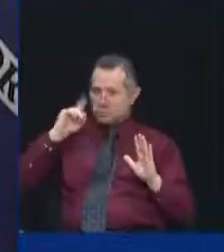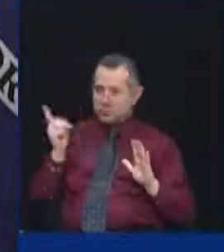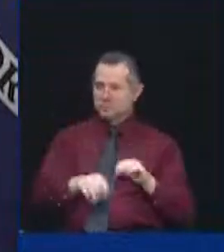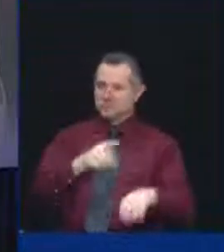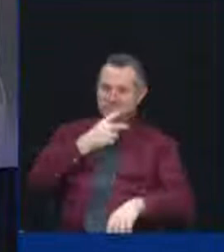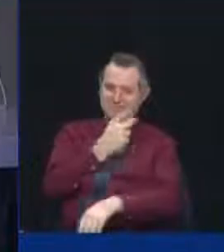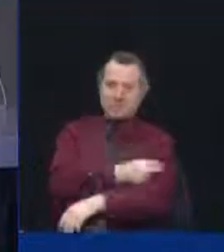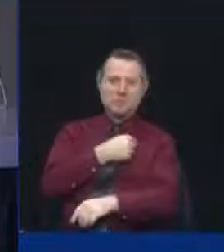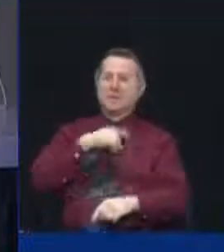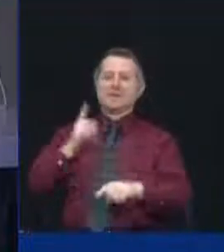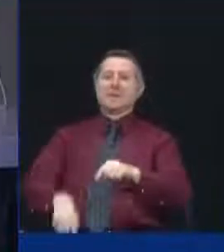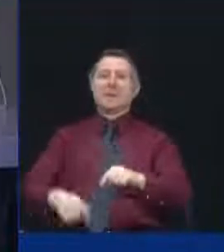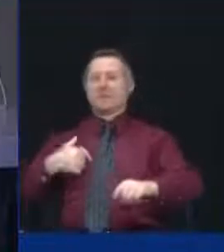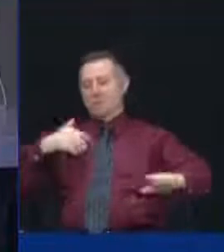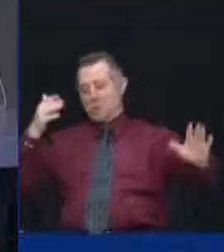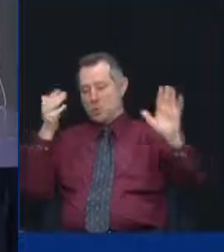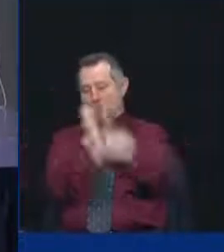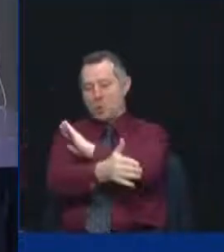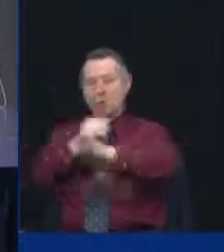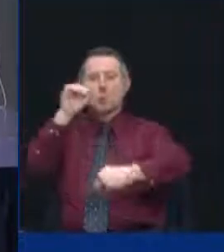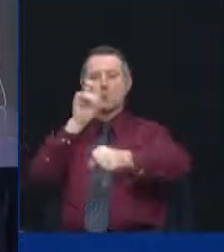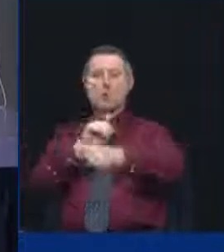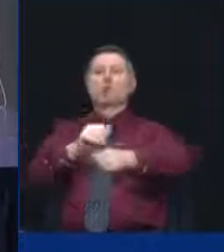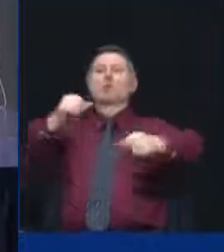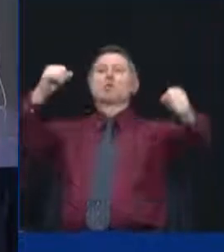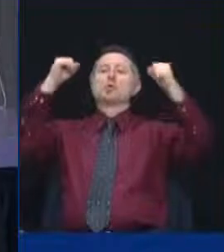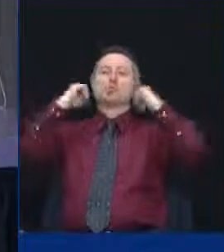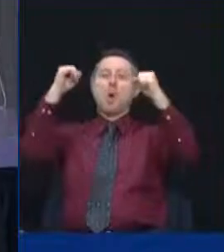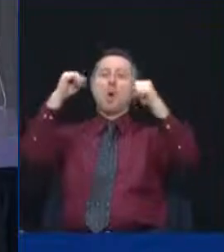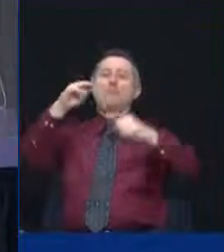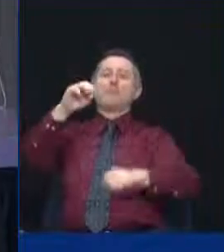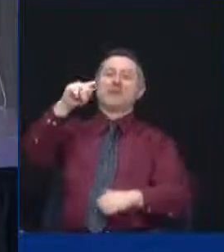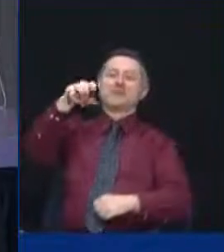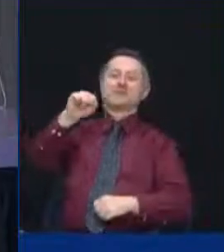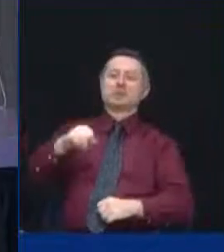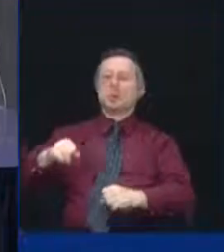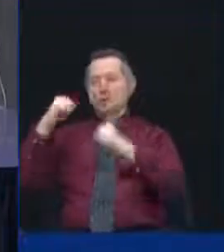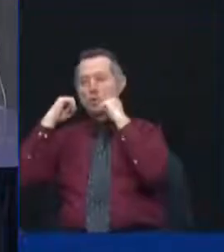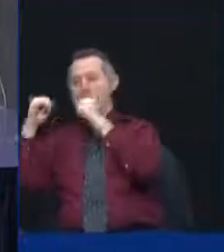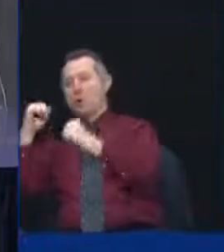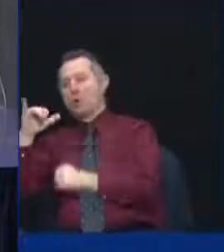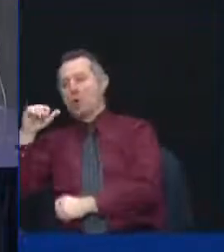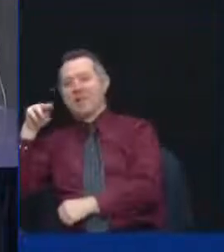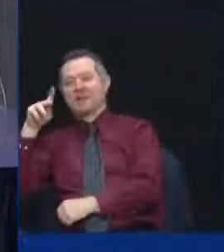Thank you very much. Go Mets, go Yankees, go get a